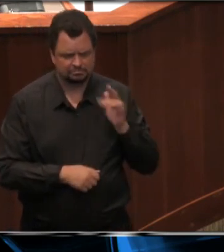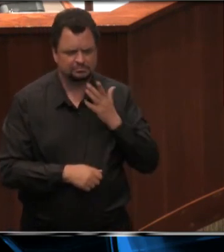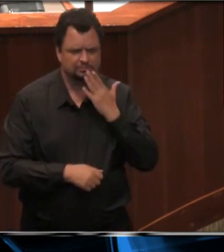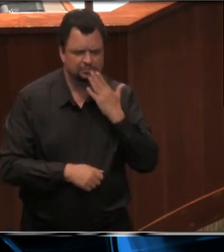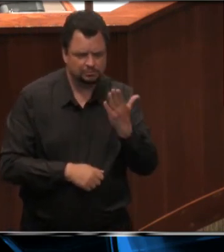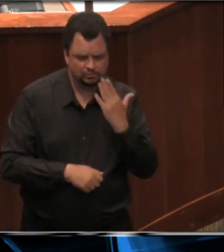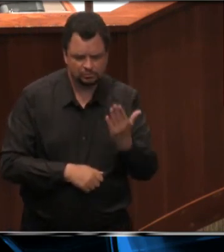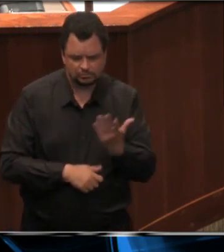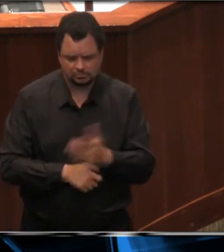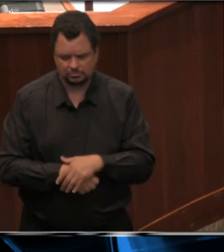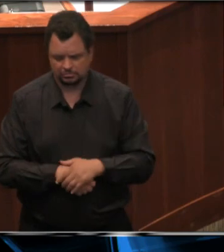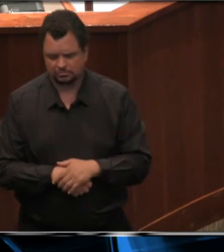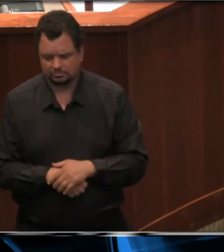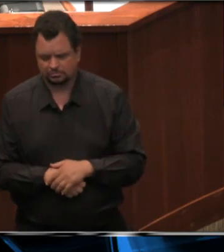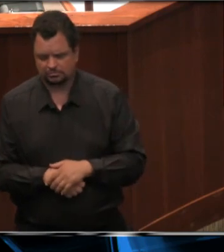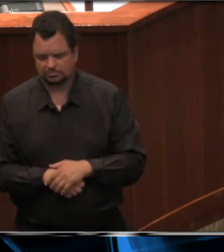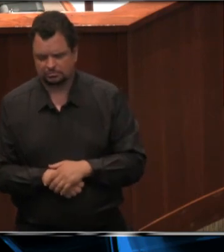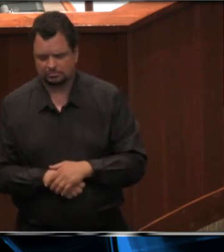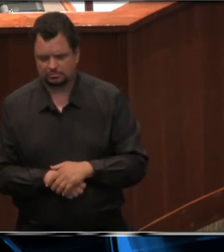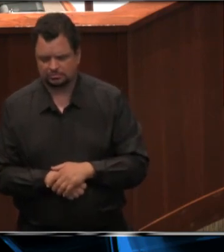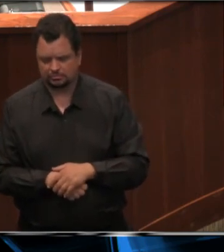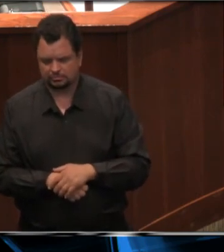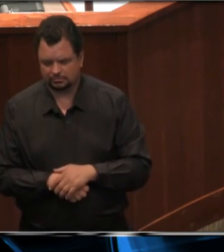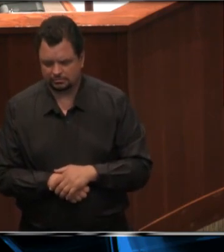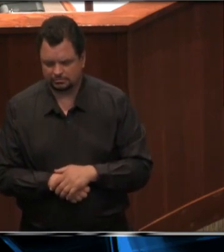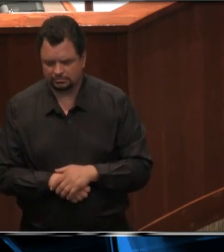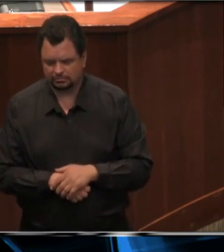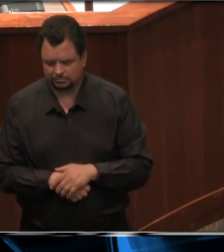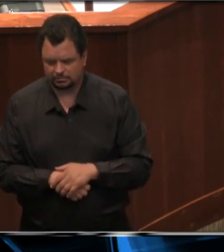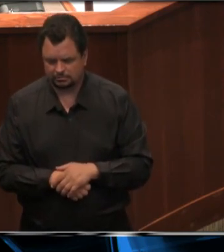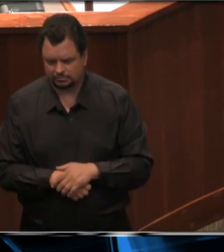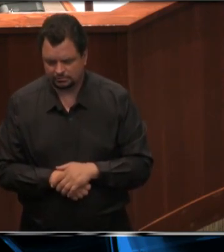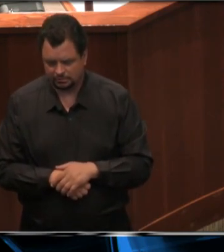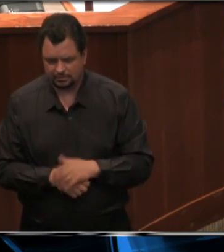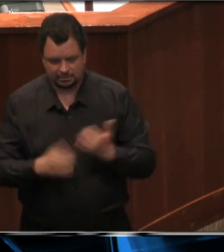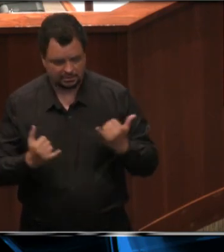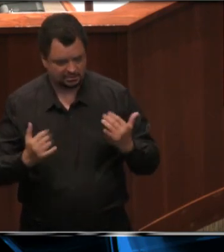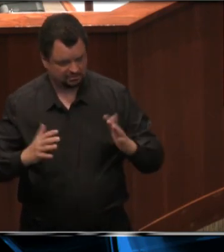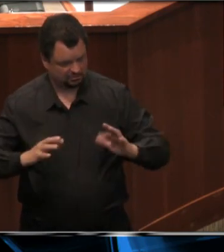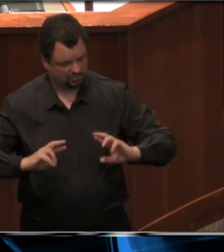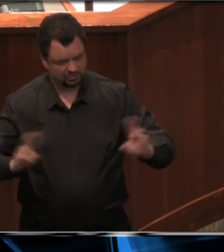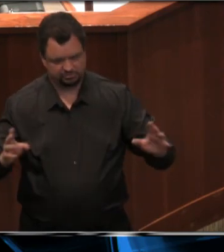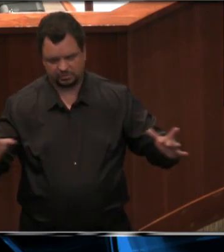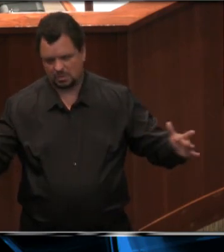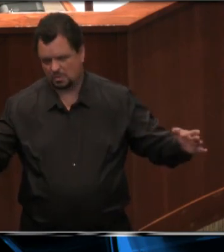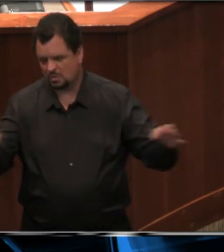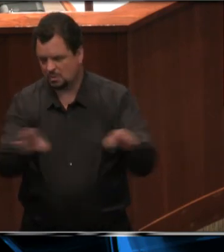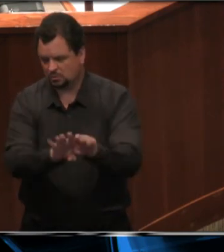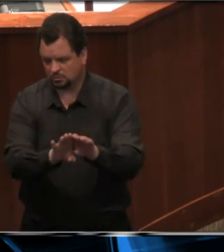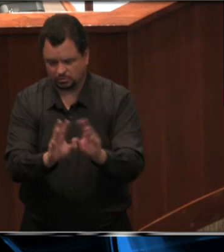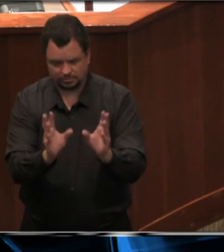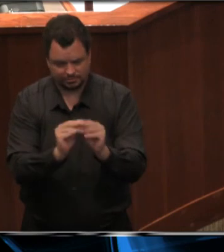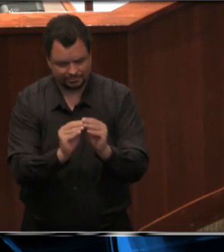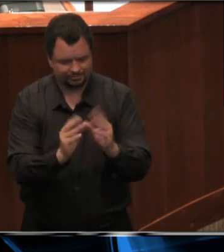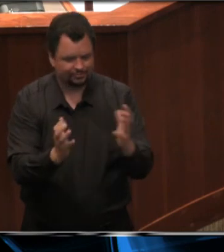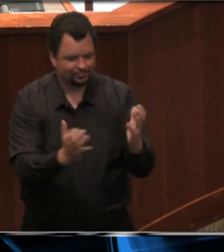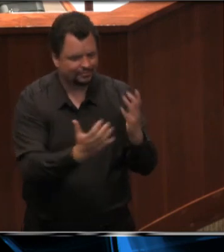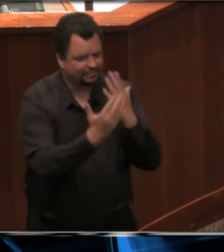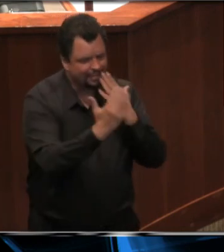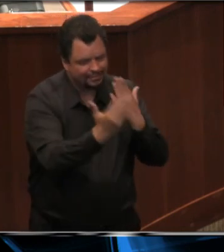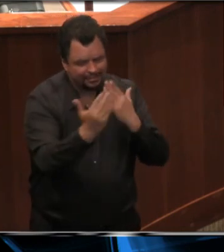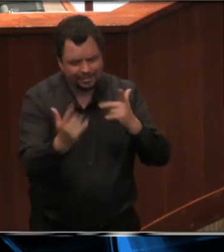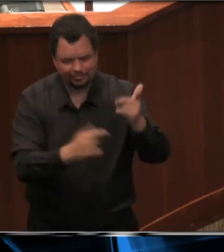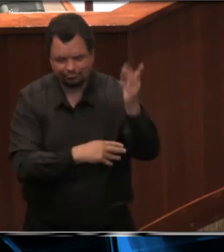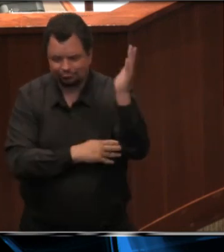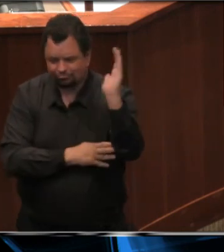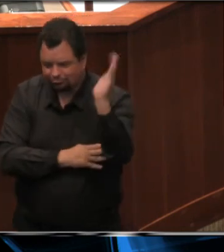Okay, well, before we move into executive session, I wanted to thank everyone who spoke today and for your heartfelt comments. This next part